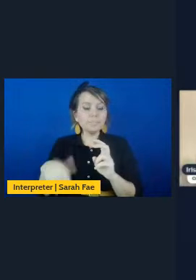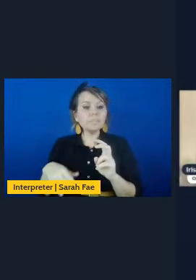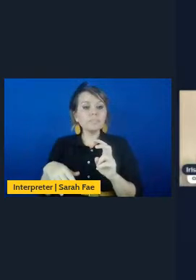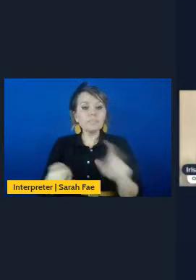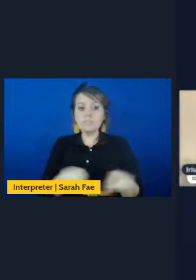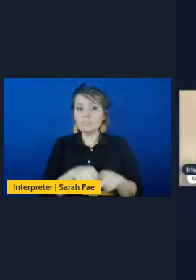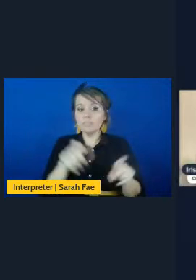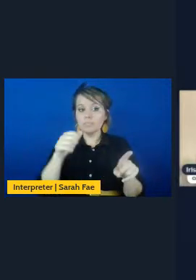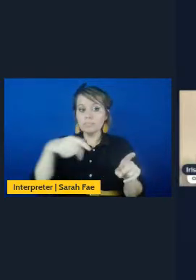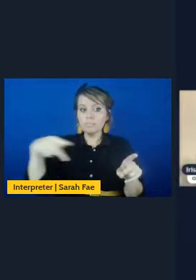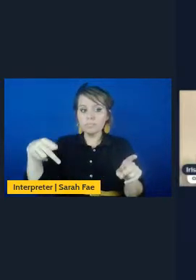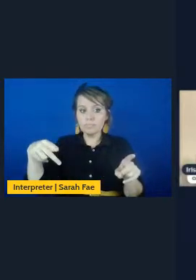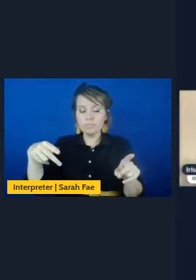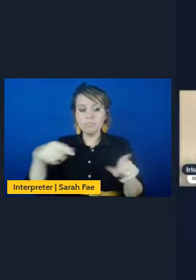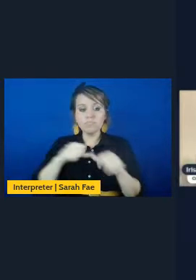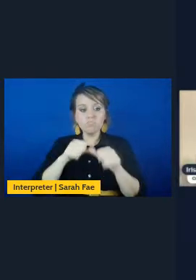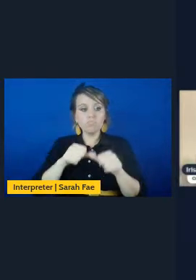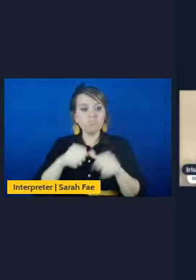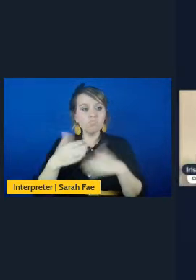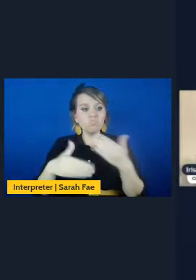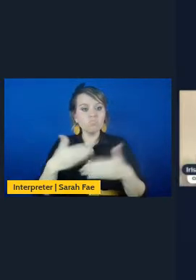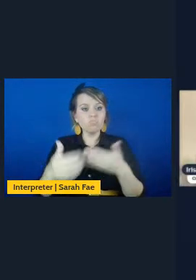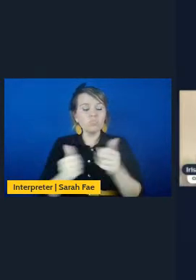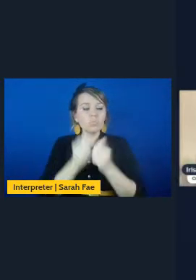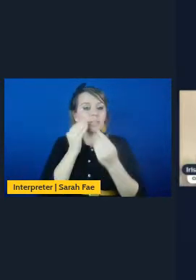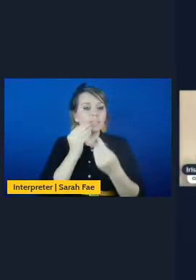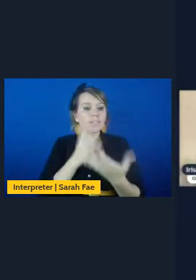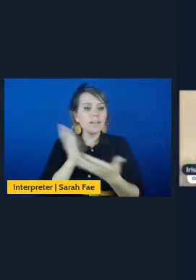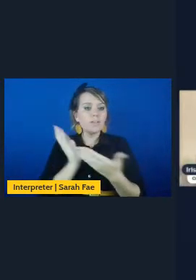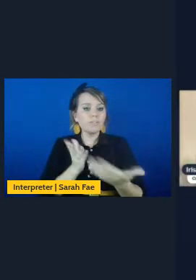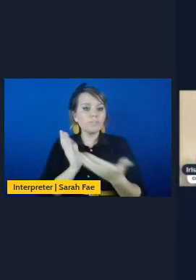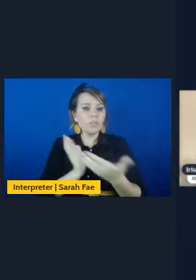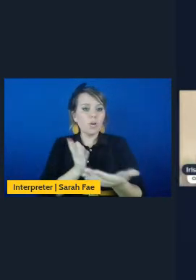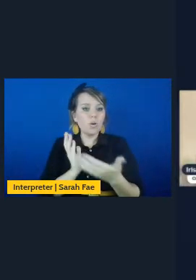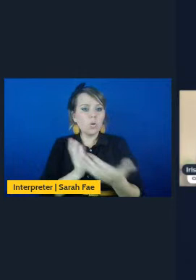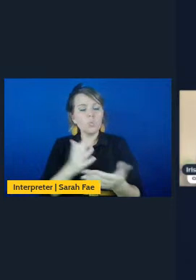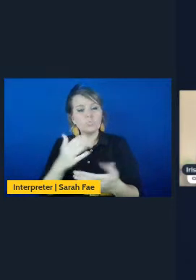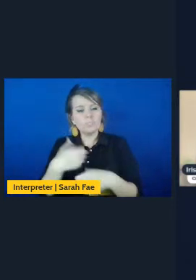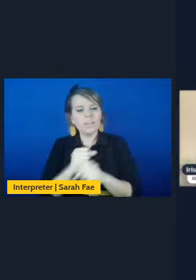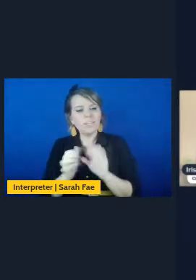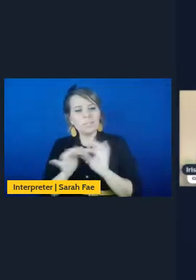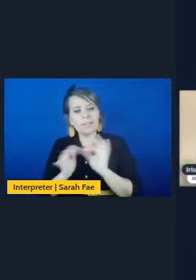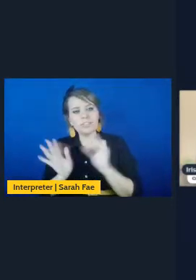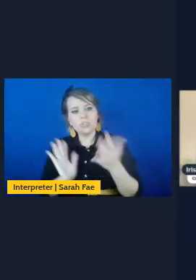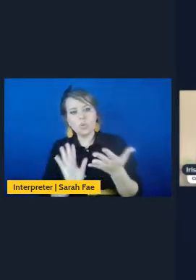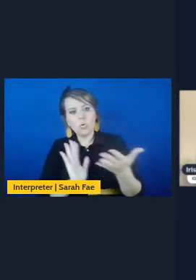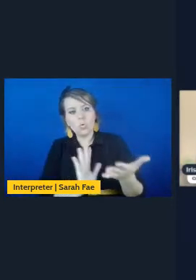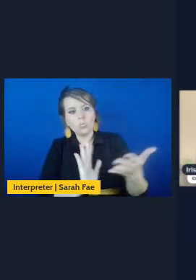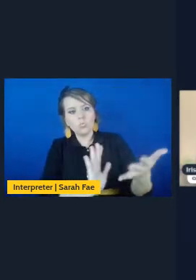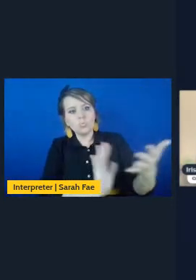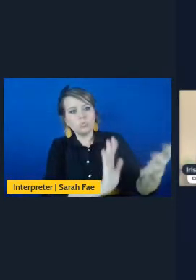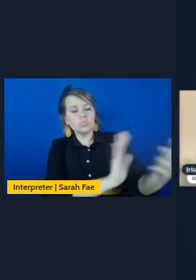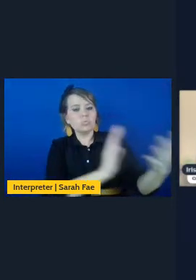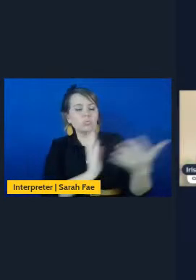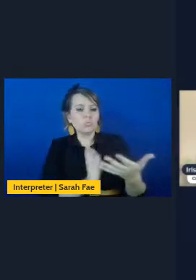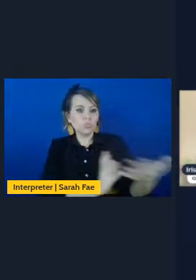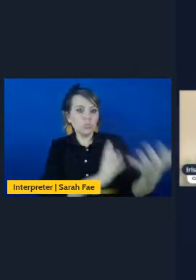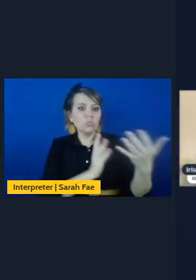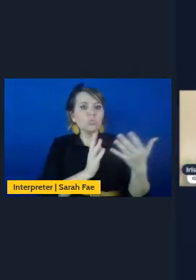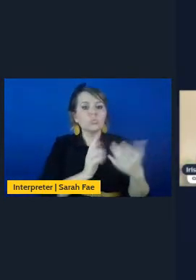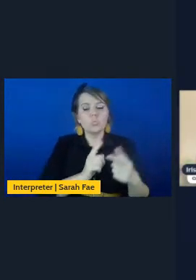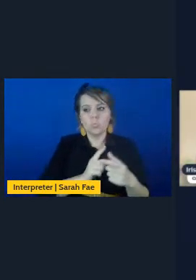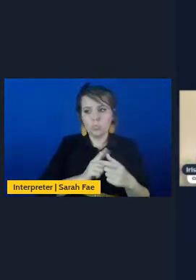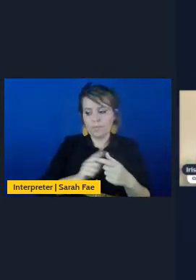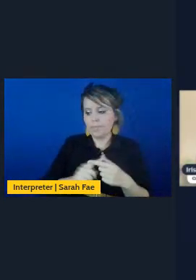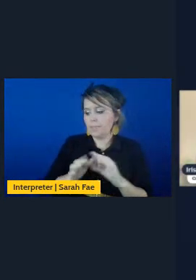application continues with the data flow, moving this message to the queue, and then the message actually being pulled by the Lambda function